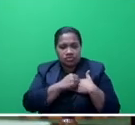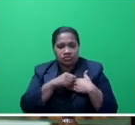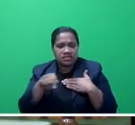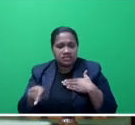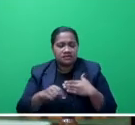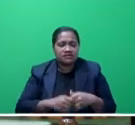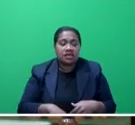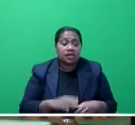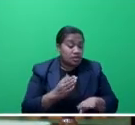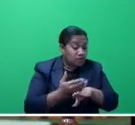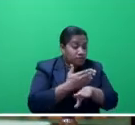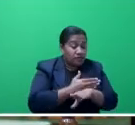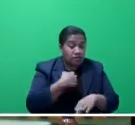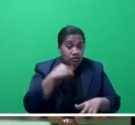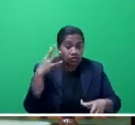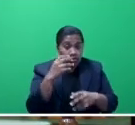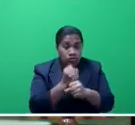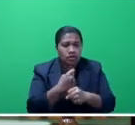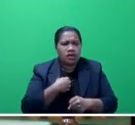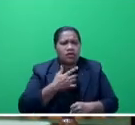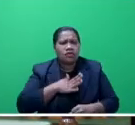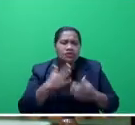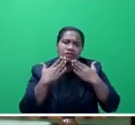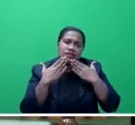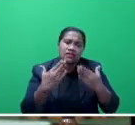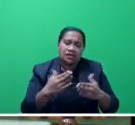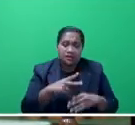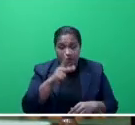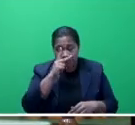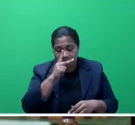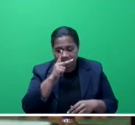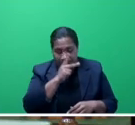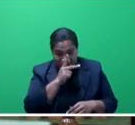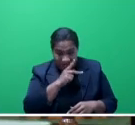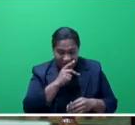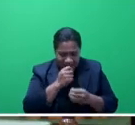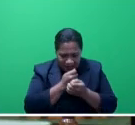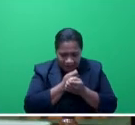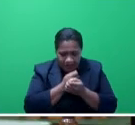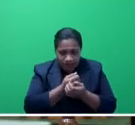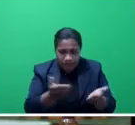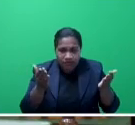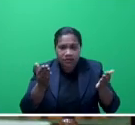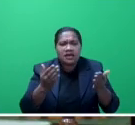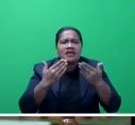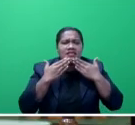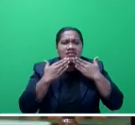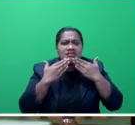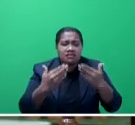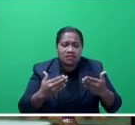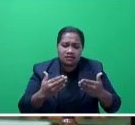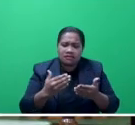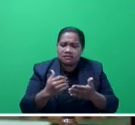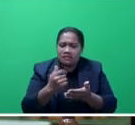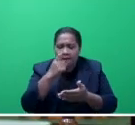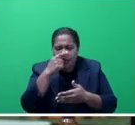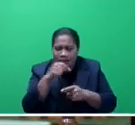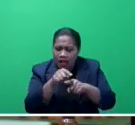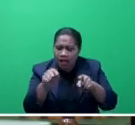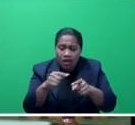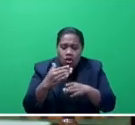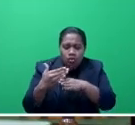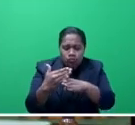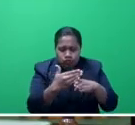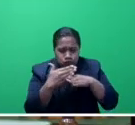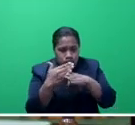conclude, I would like to thank publicly the number of people who have been working together on this budget, in particular